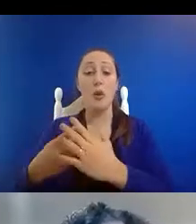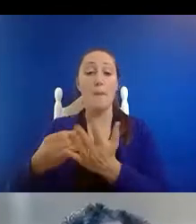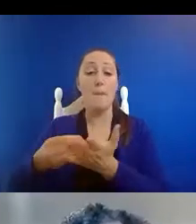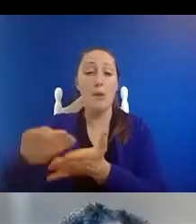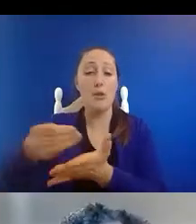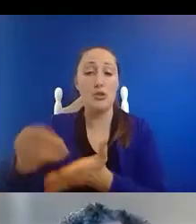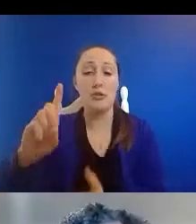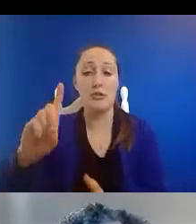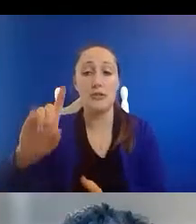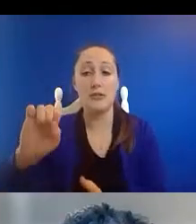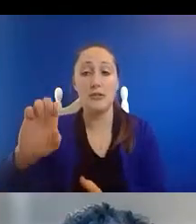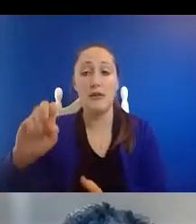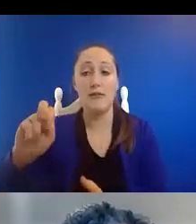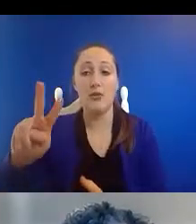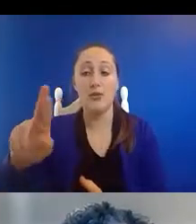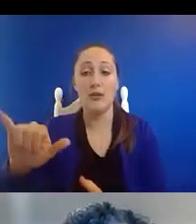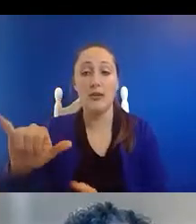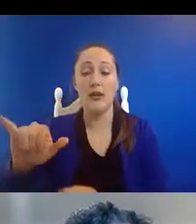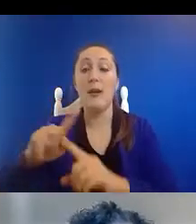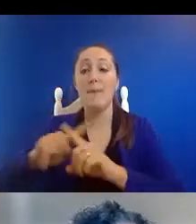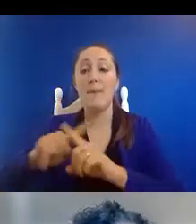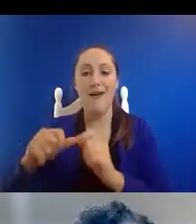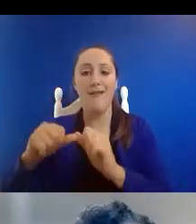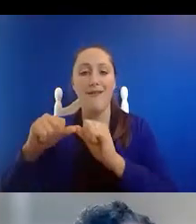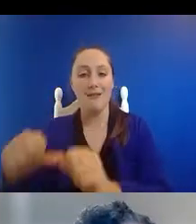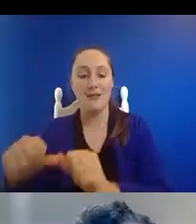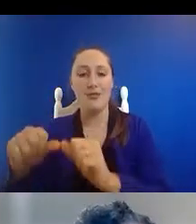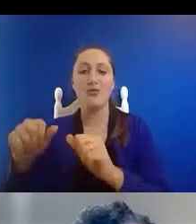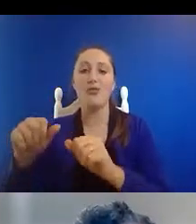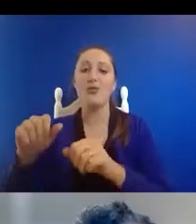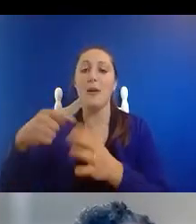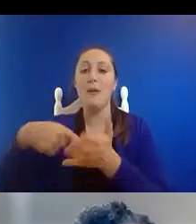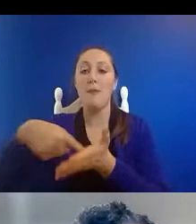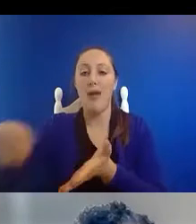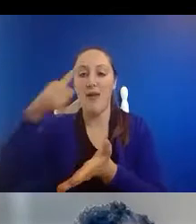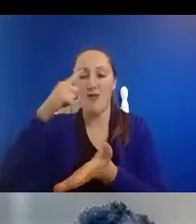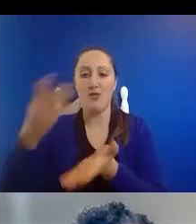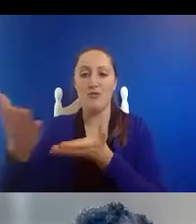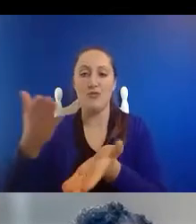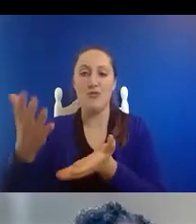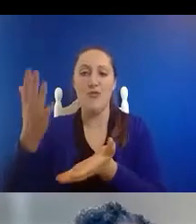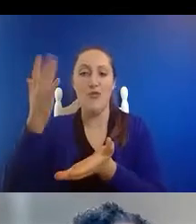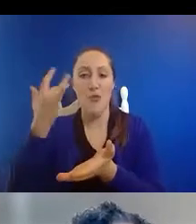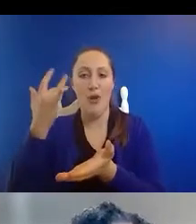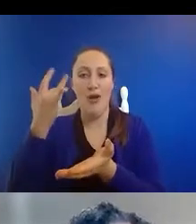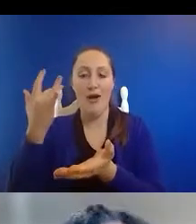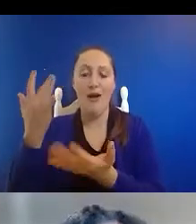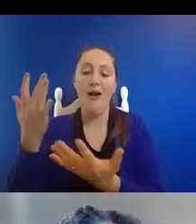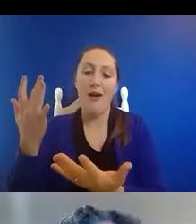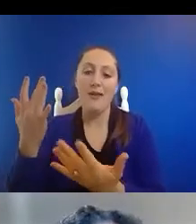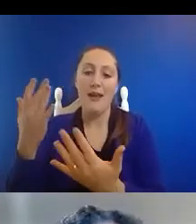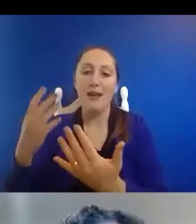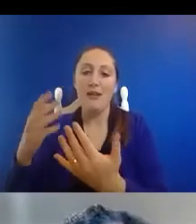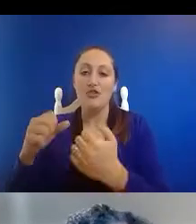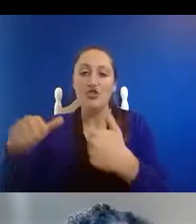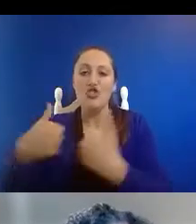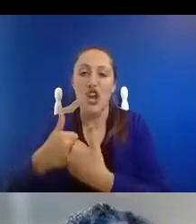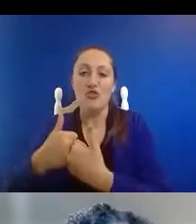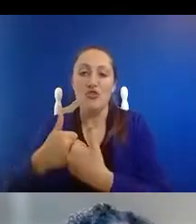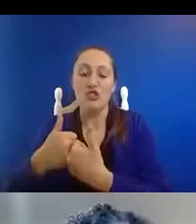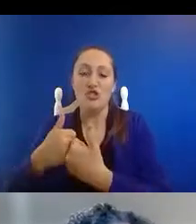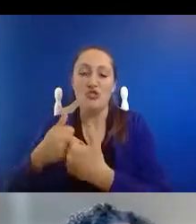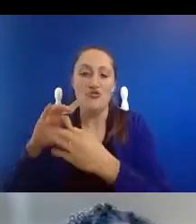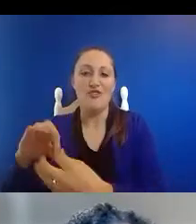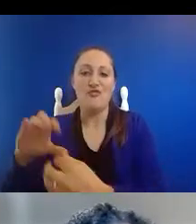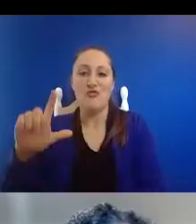on a fee-for-service model due to system challenges with claims. And then there are 2 that